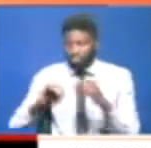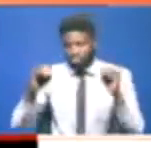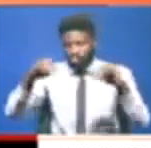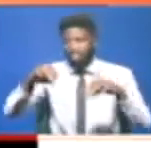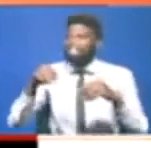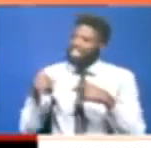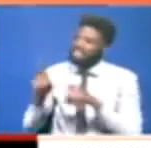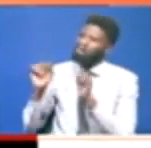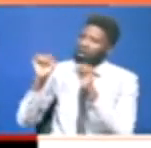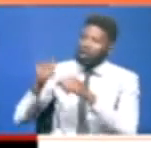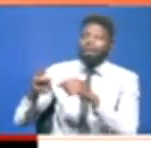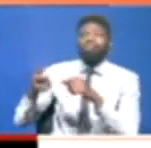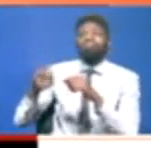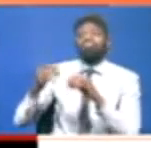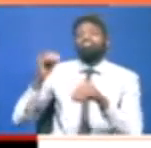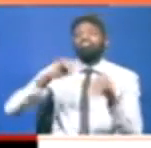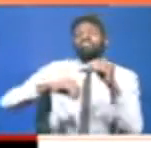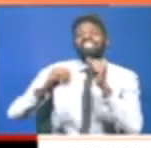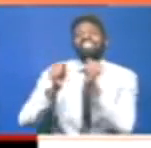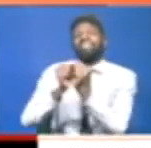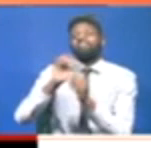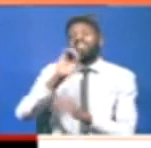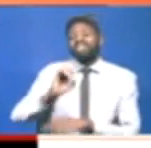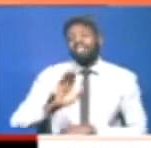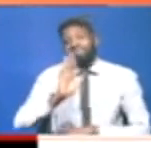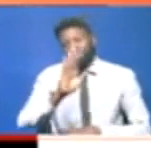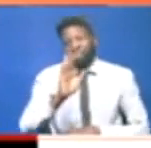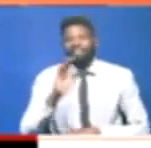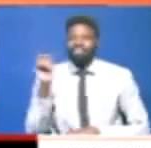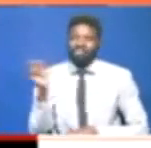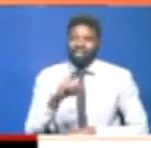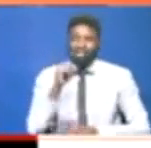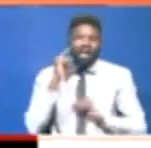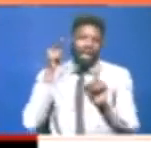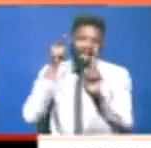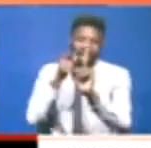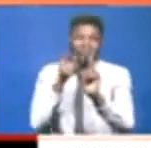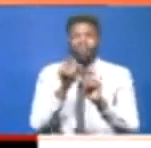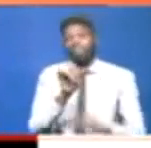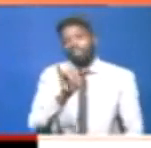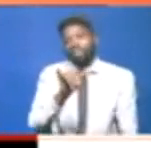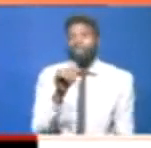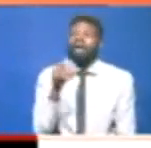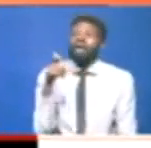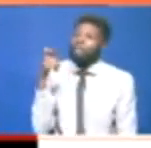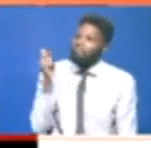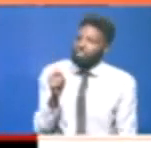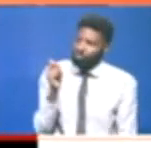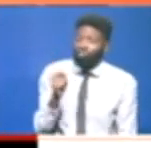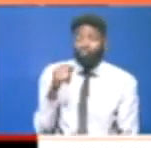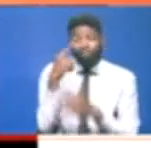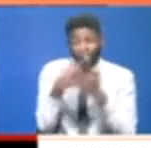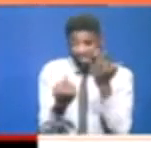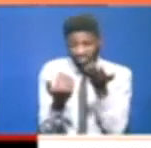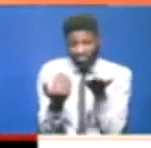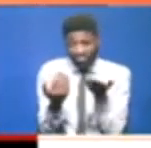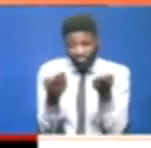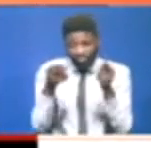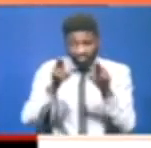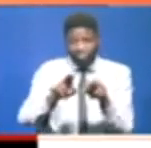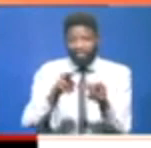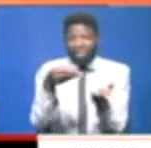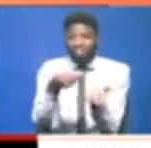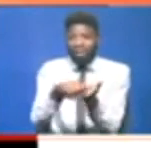10% of your gross salary towards the pension. Now, what will happen is this money will be